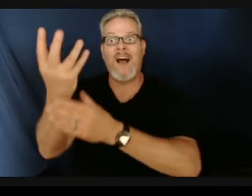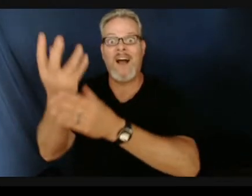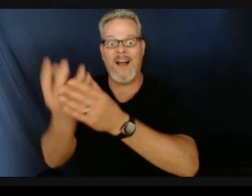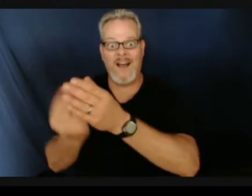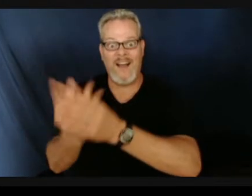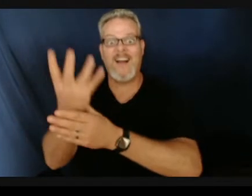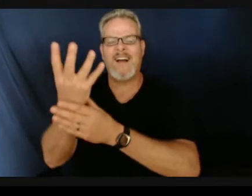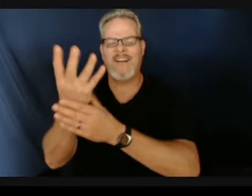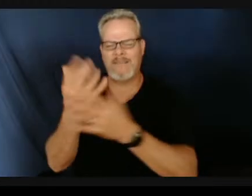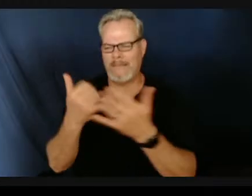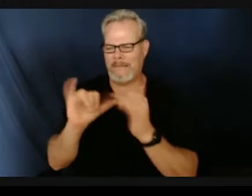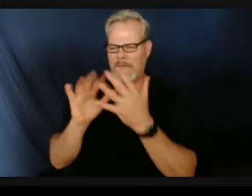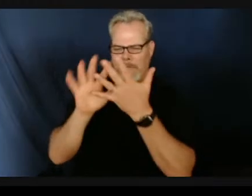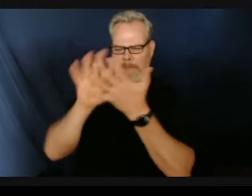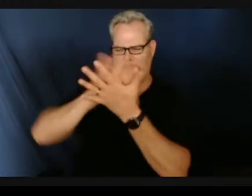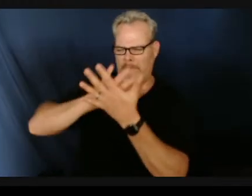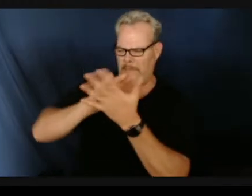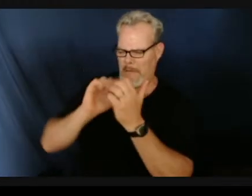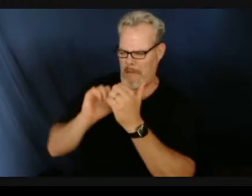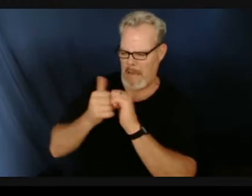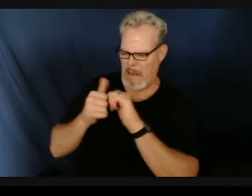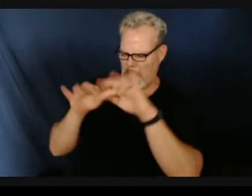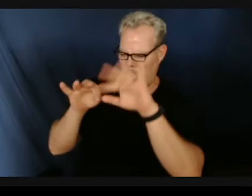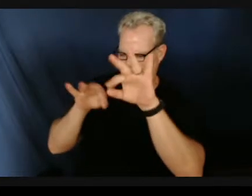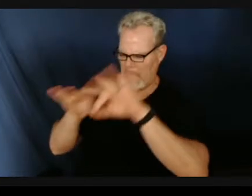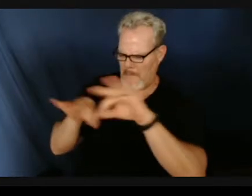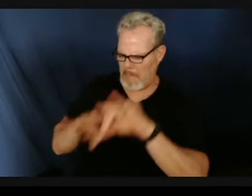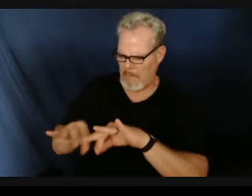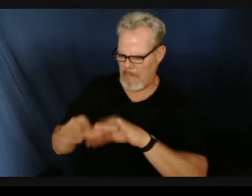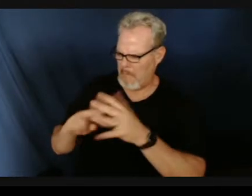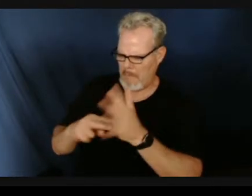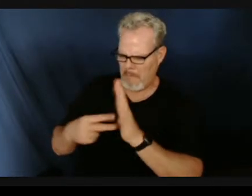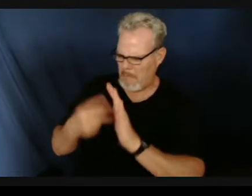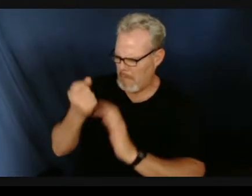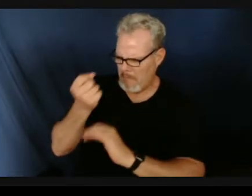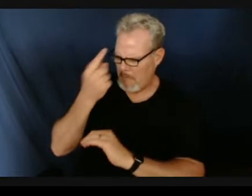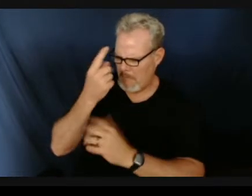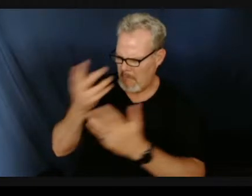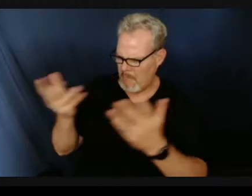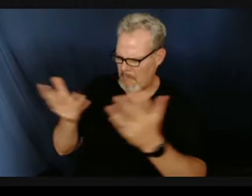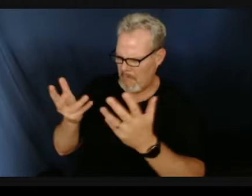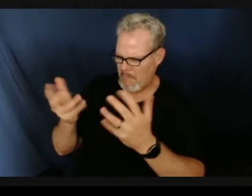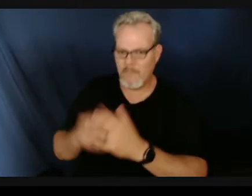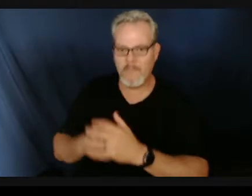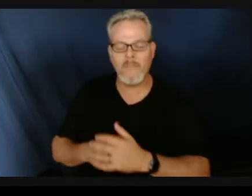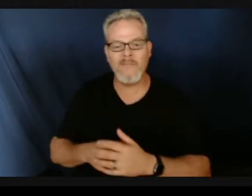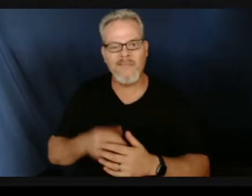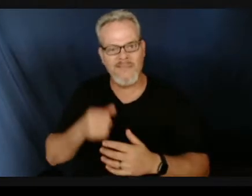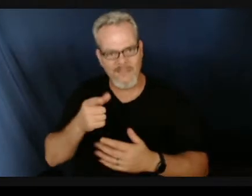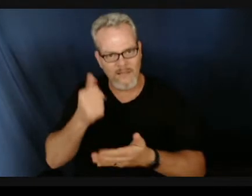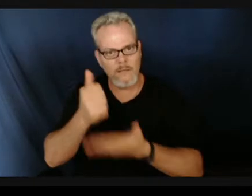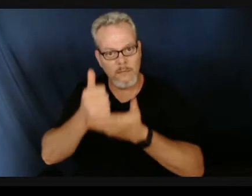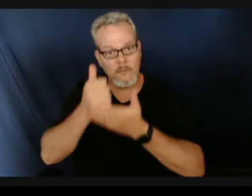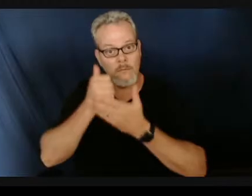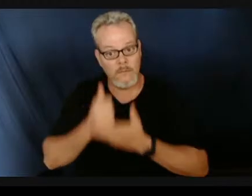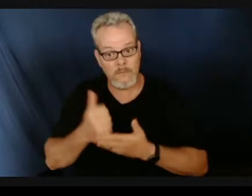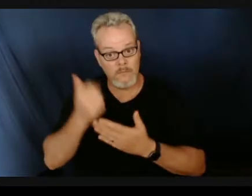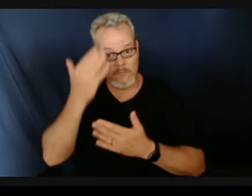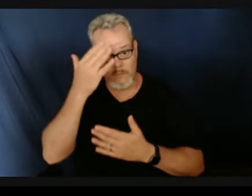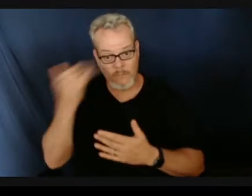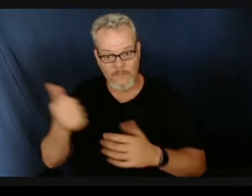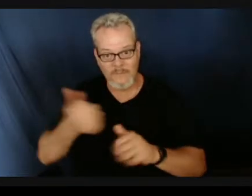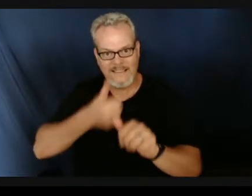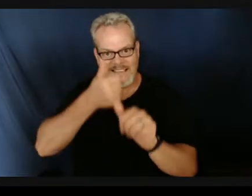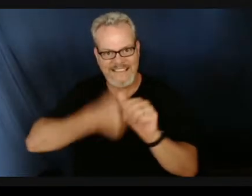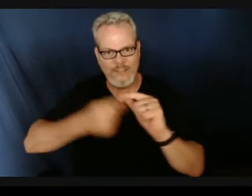ambiguous still how they're defining the episodes. But this is useful to know. Each cycle so far has lasted